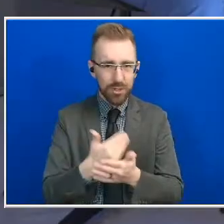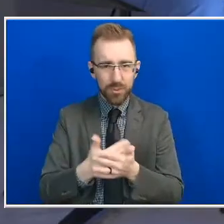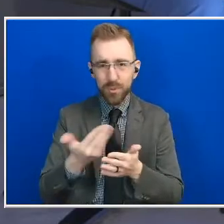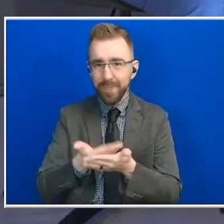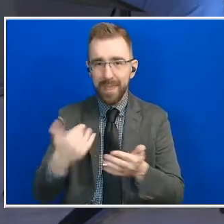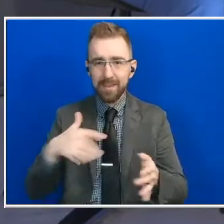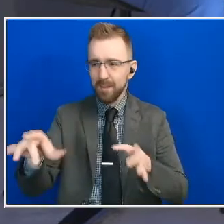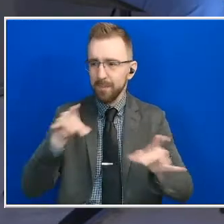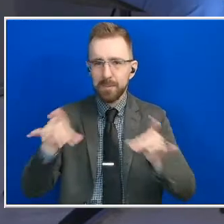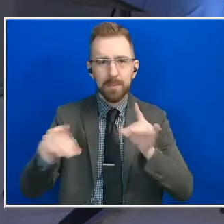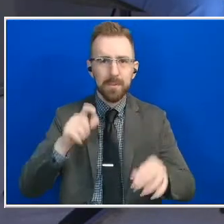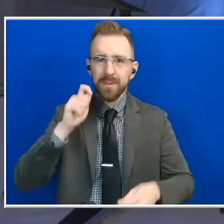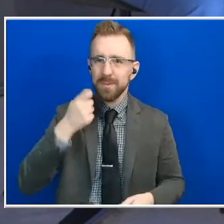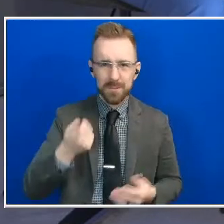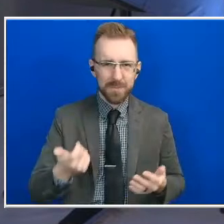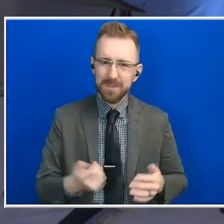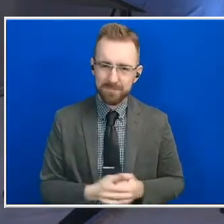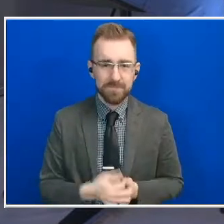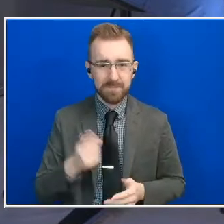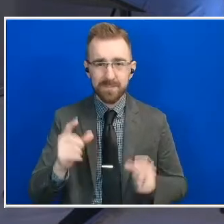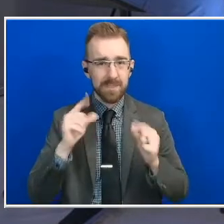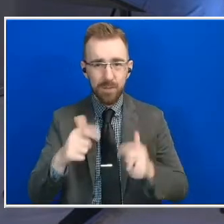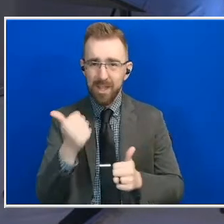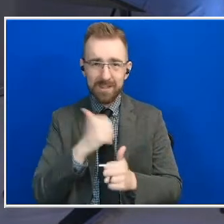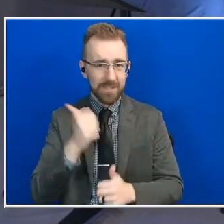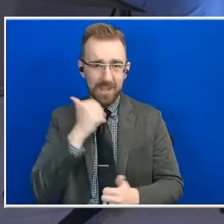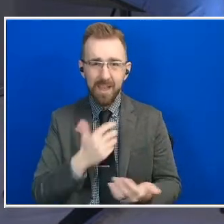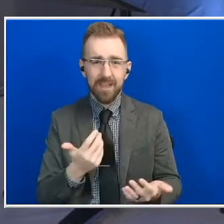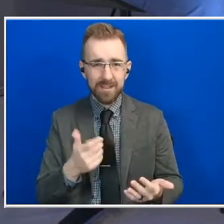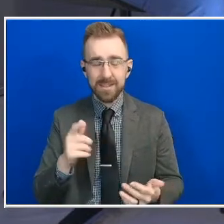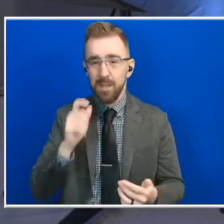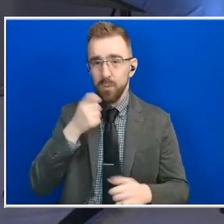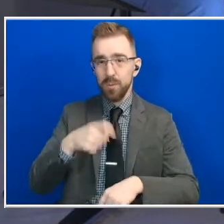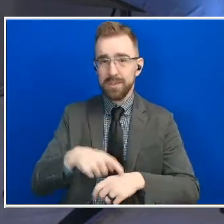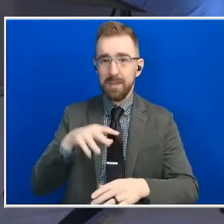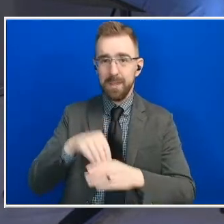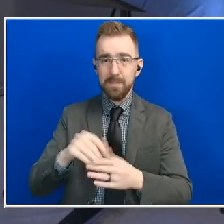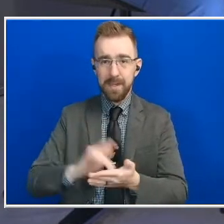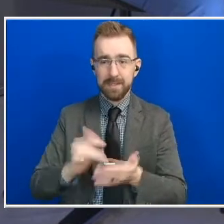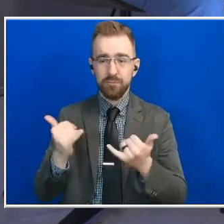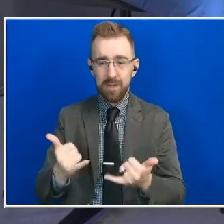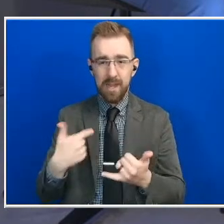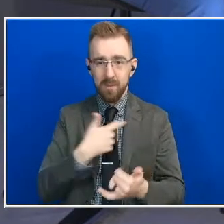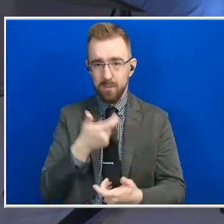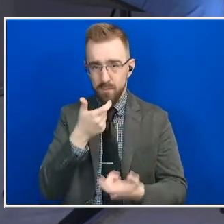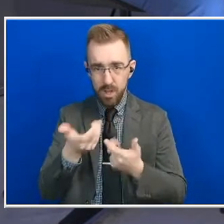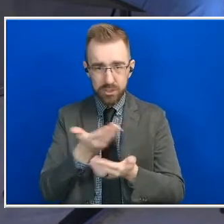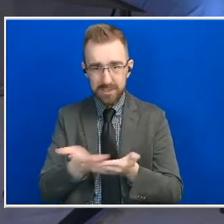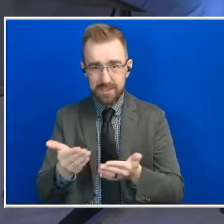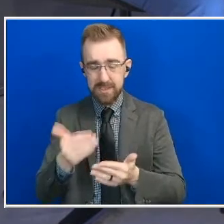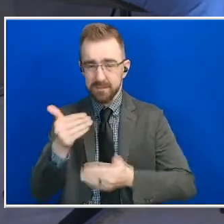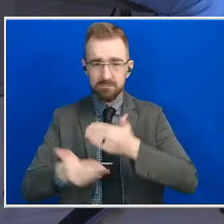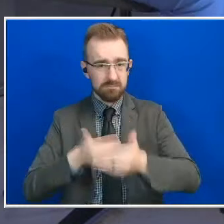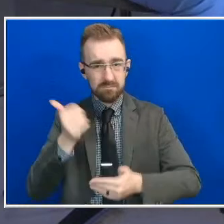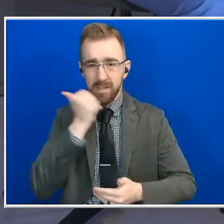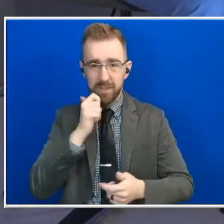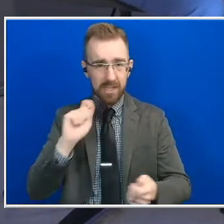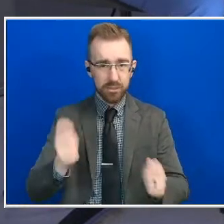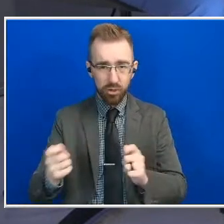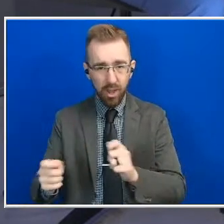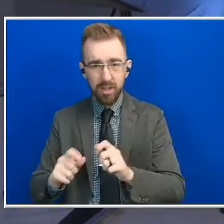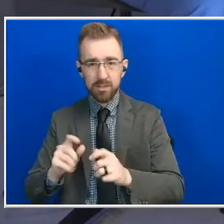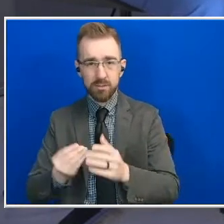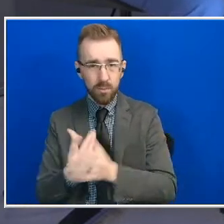like, you're surprised every day. Exactly. And it's a really cool time to be in medicine right now. Absolutely. As we watch things evolve every single day and change. So I want to get to